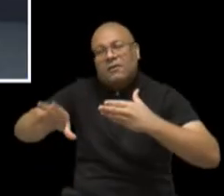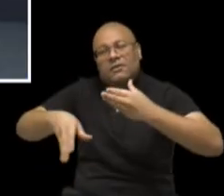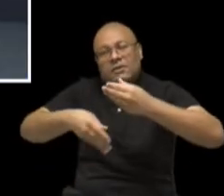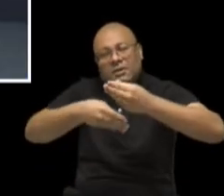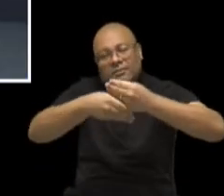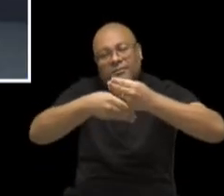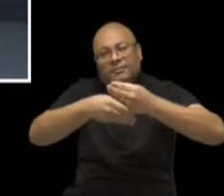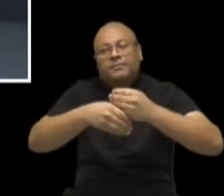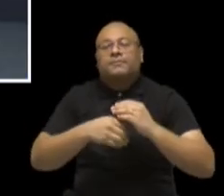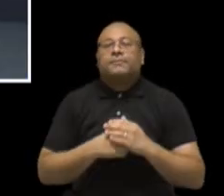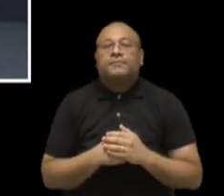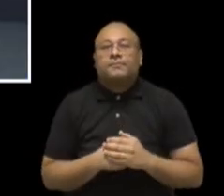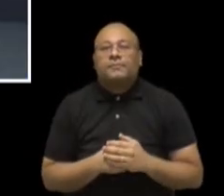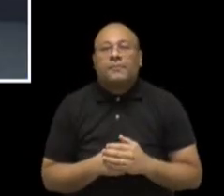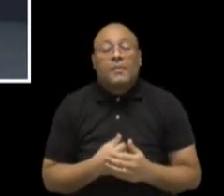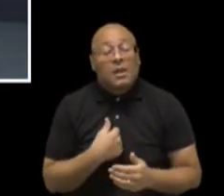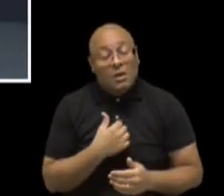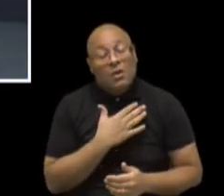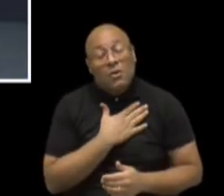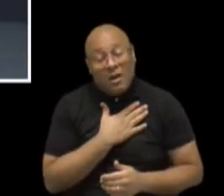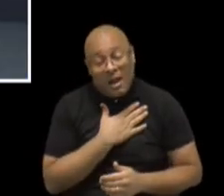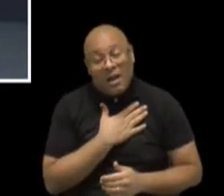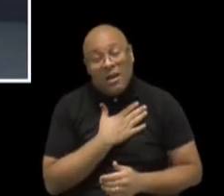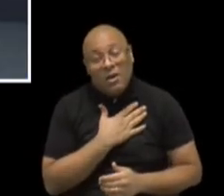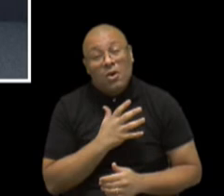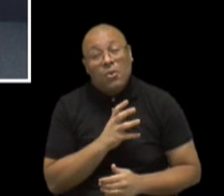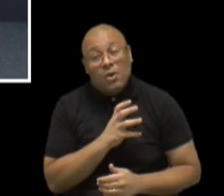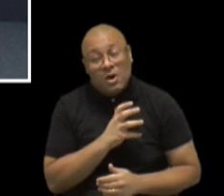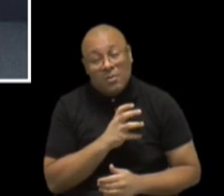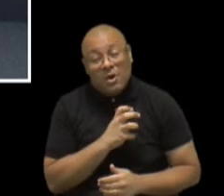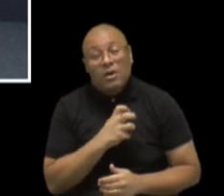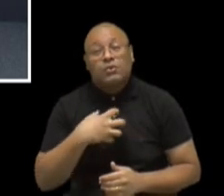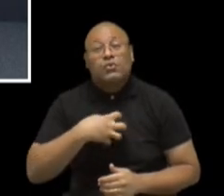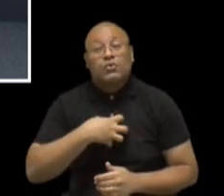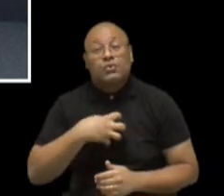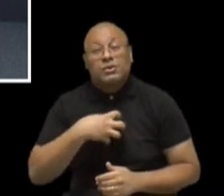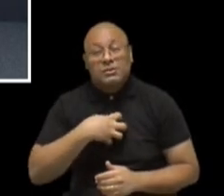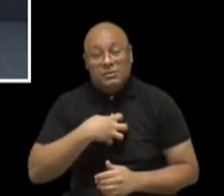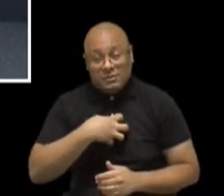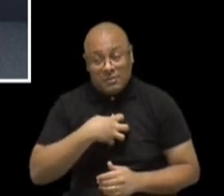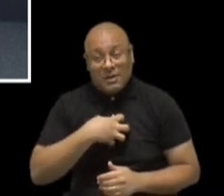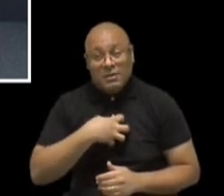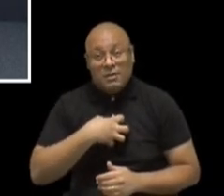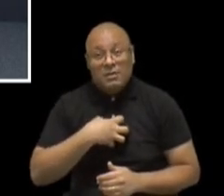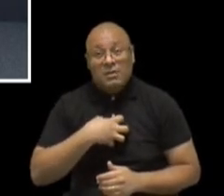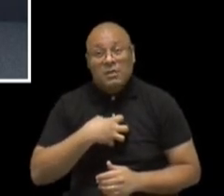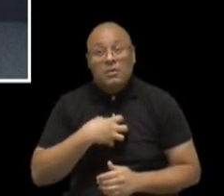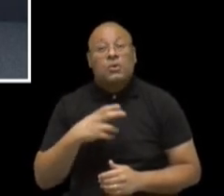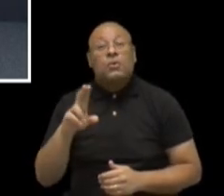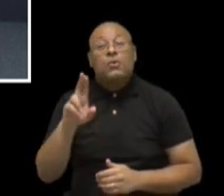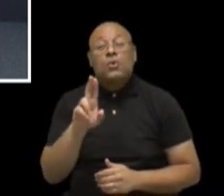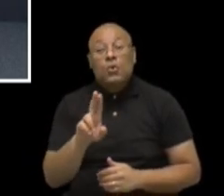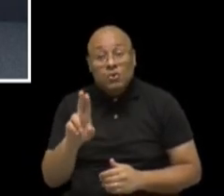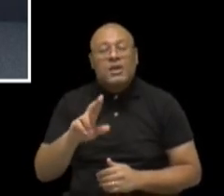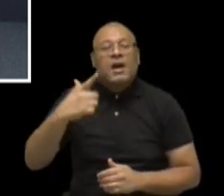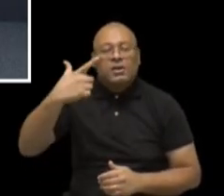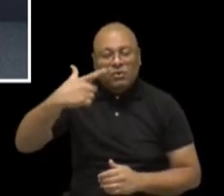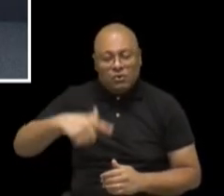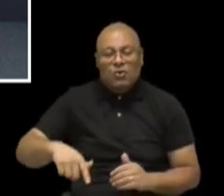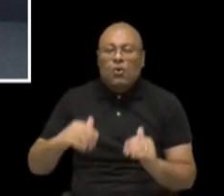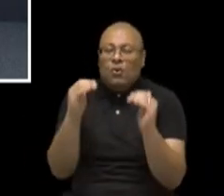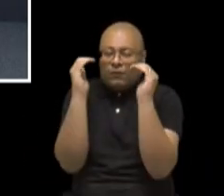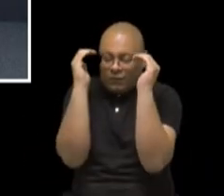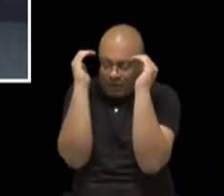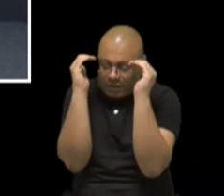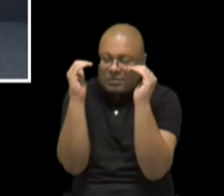Yeah, so I like to say them in this order, reuse, remix, respect, because that's